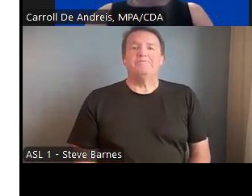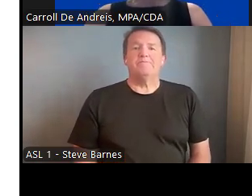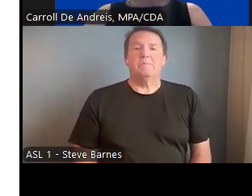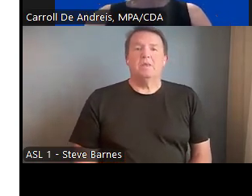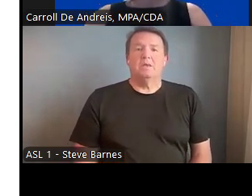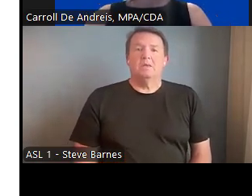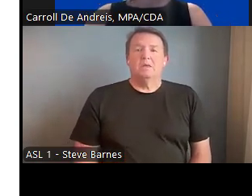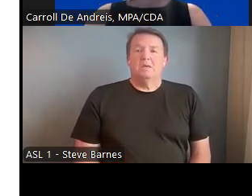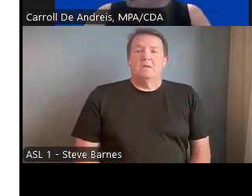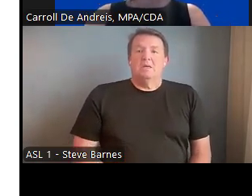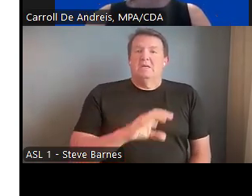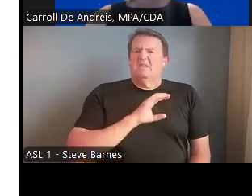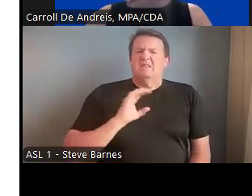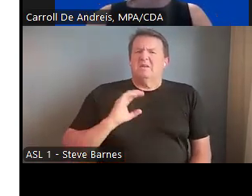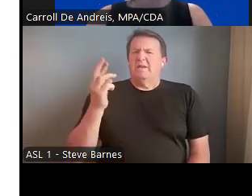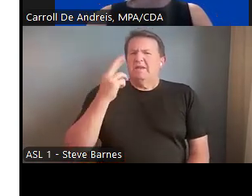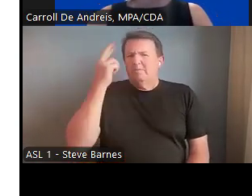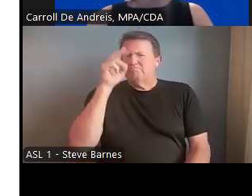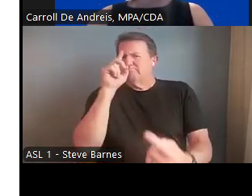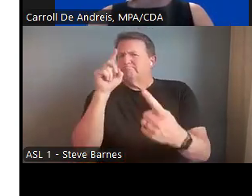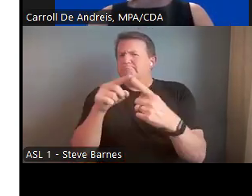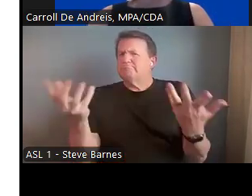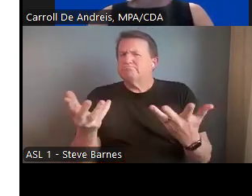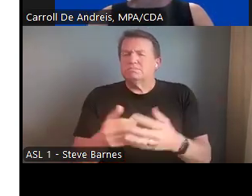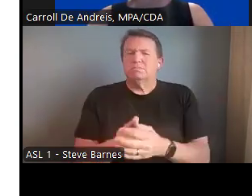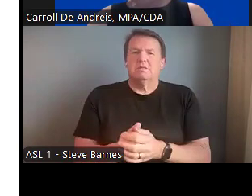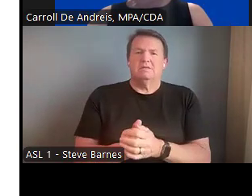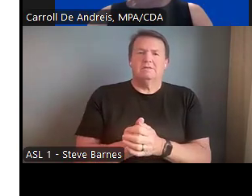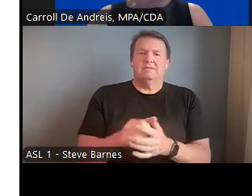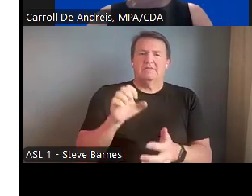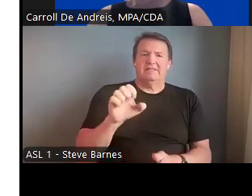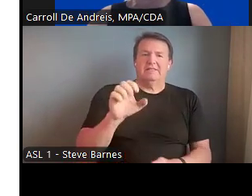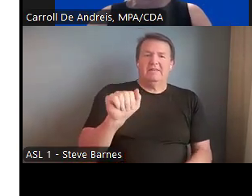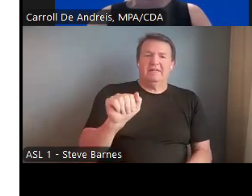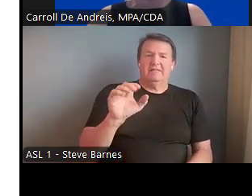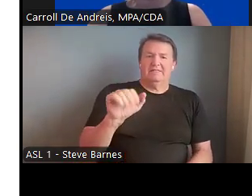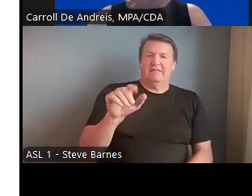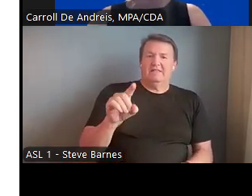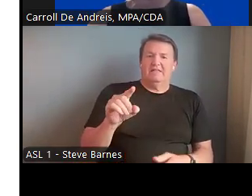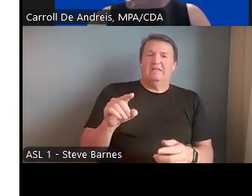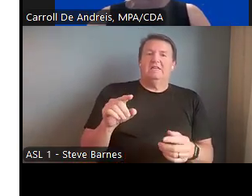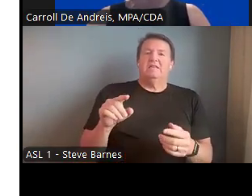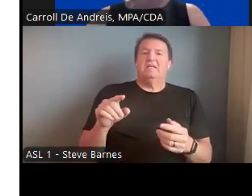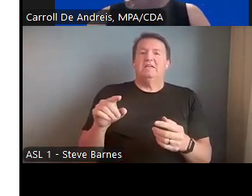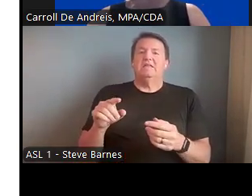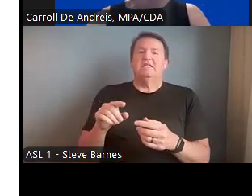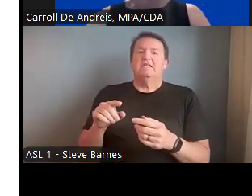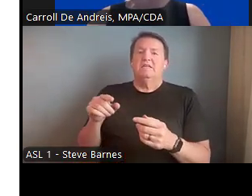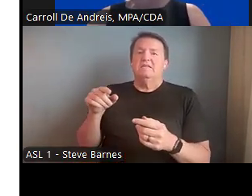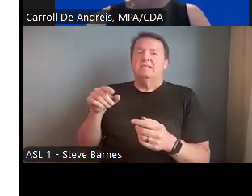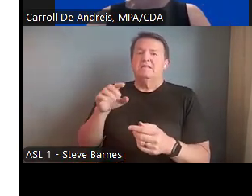The committee purpose. The purpose of the Equity Advisory Committee on Aging and Disability, or EACAD,